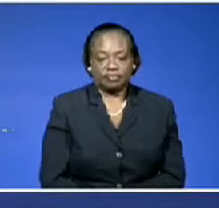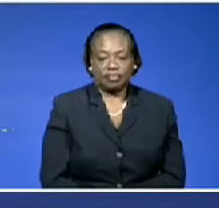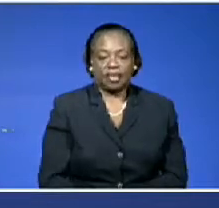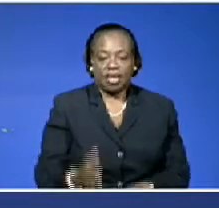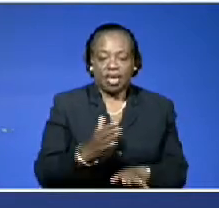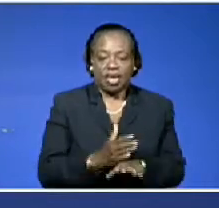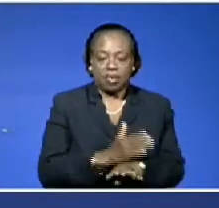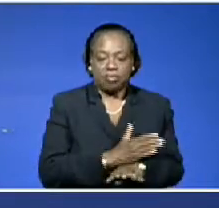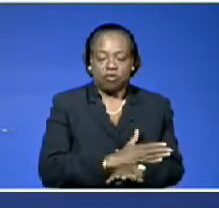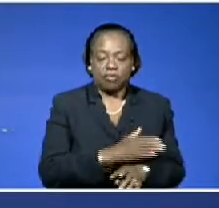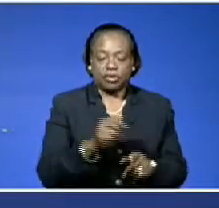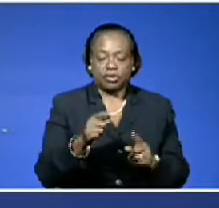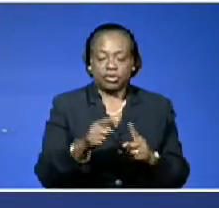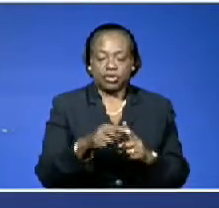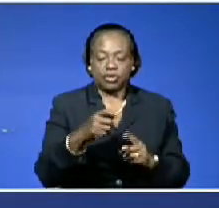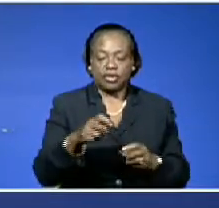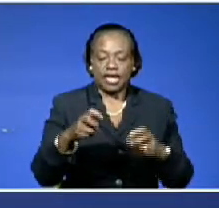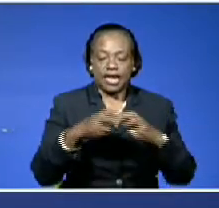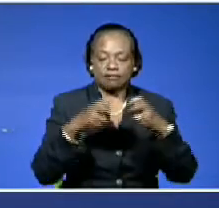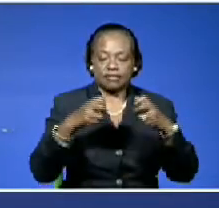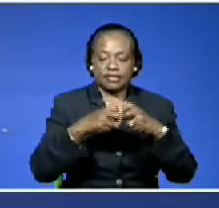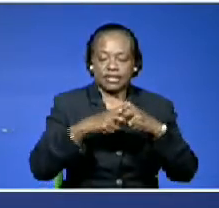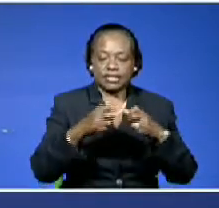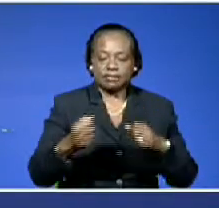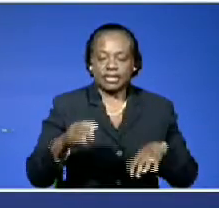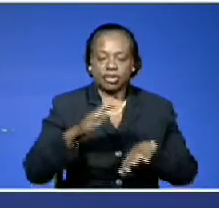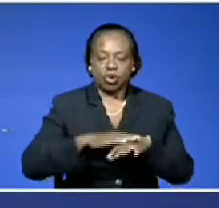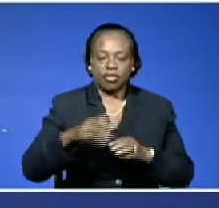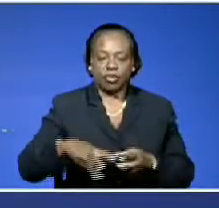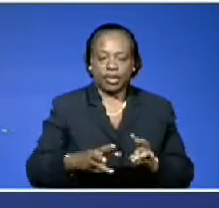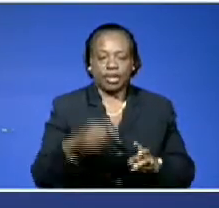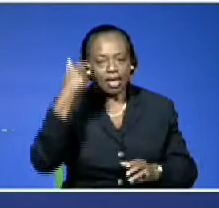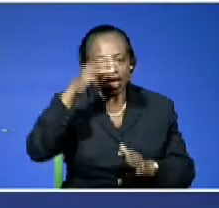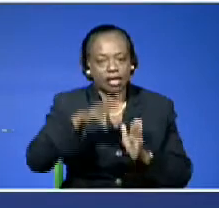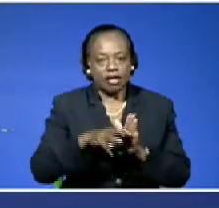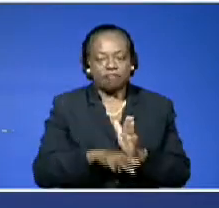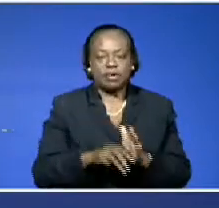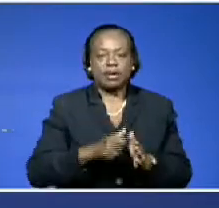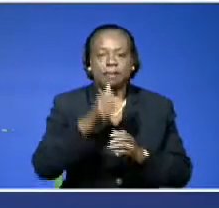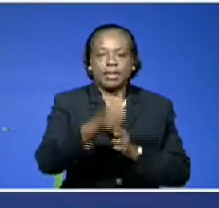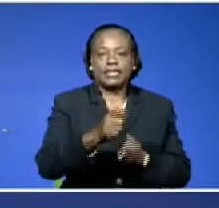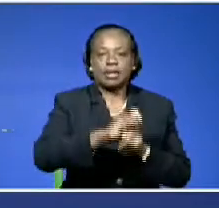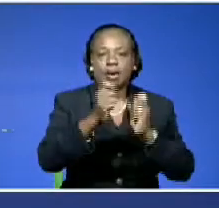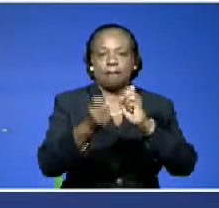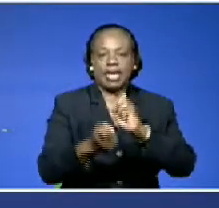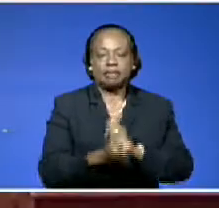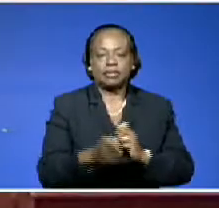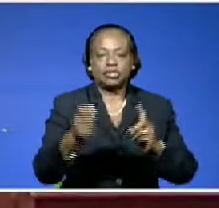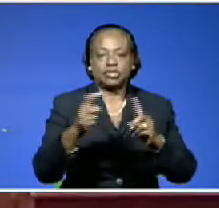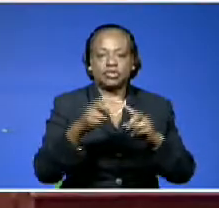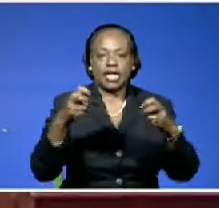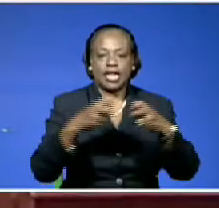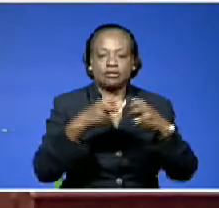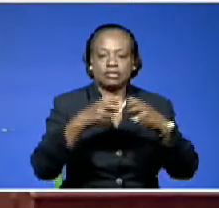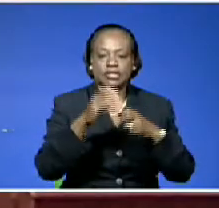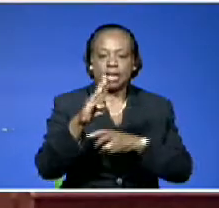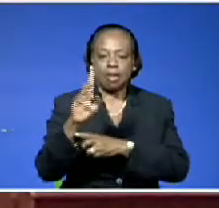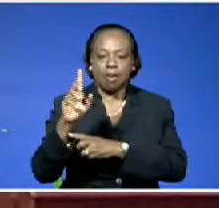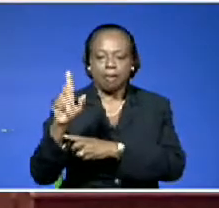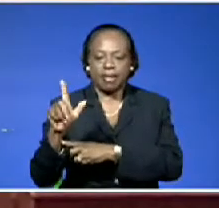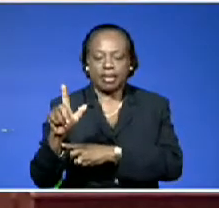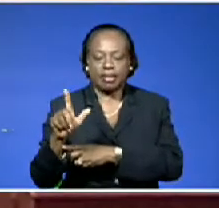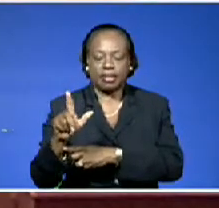Improvements to the electricity supply are on the way as government passed amendments to the electricity bill. Minister of Public Works, the Honorable Desmond Bannister,